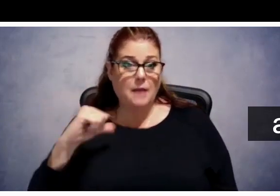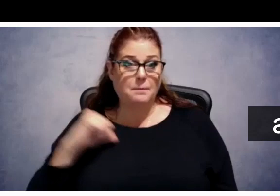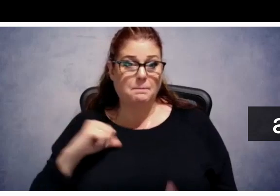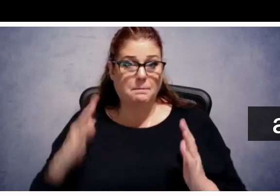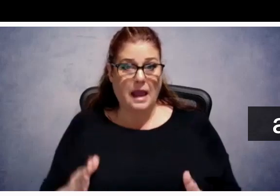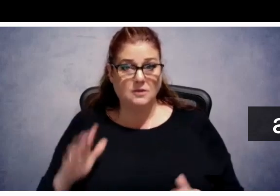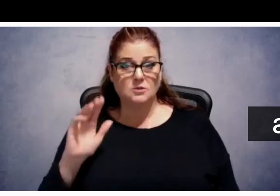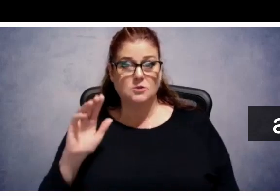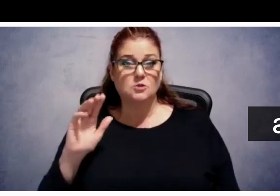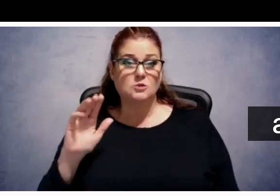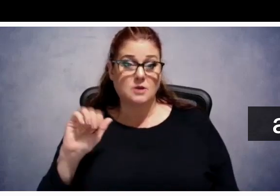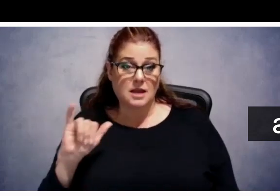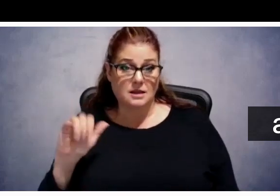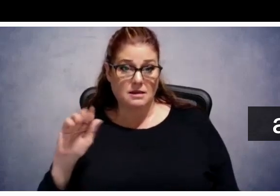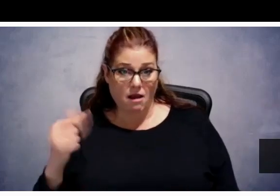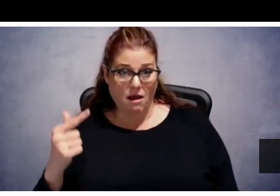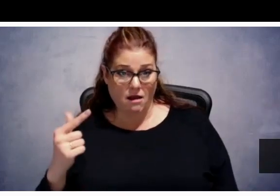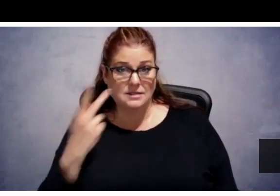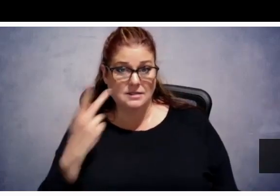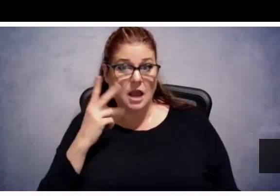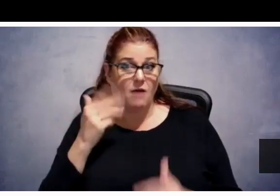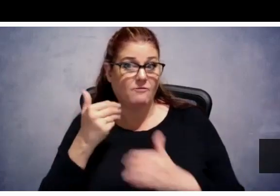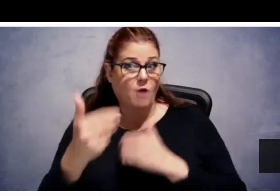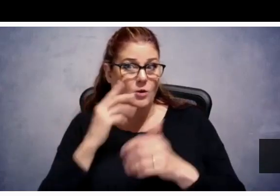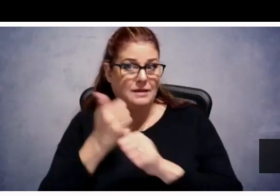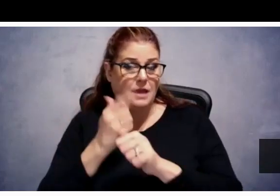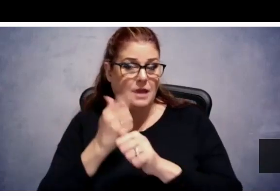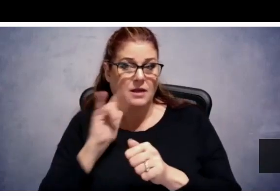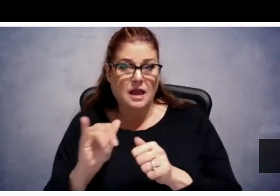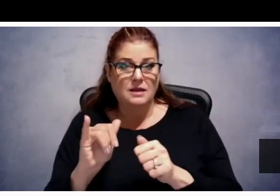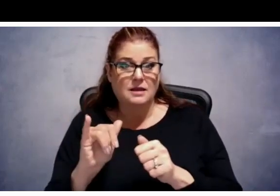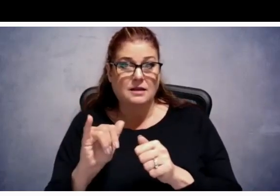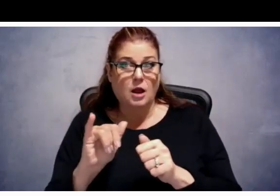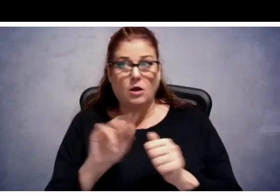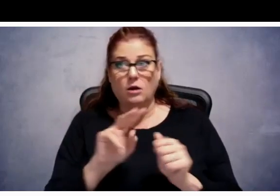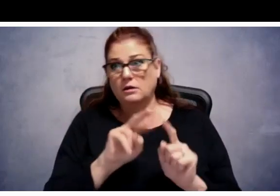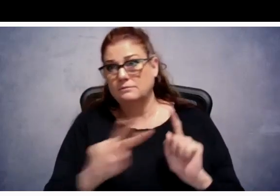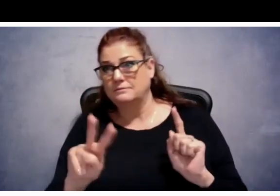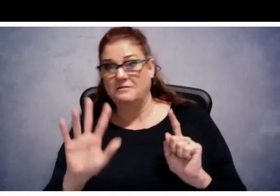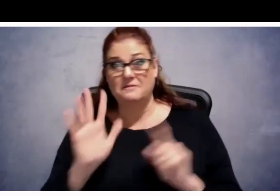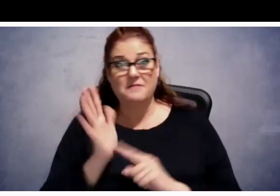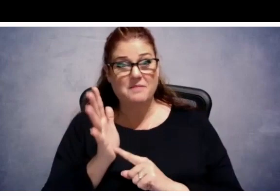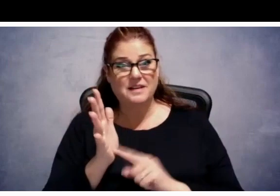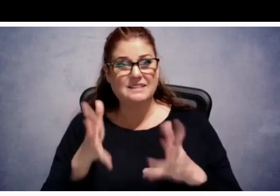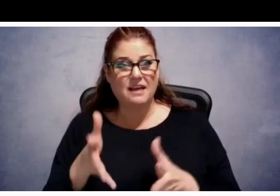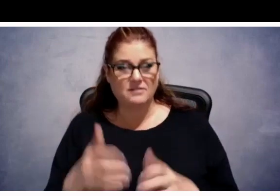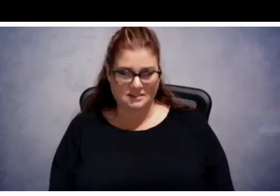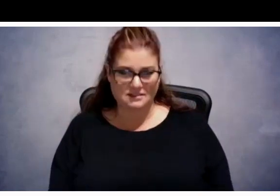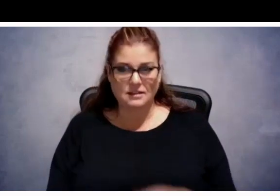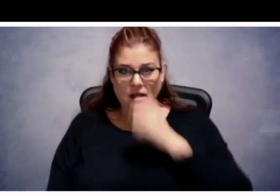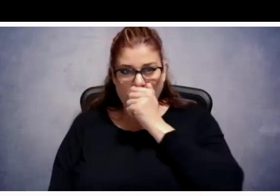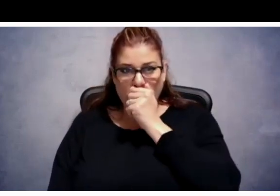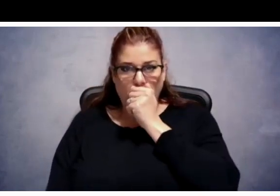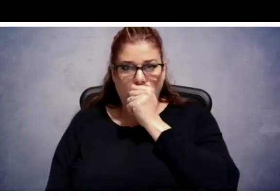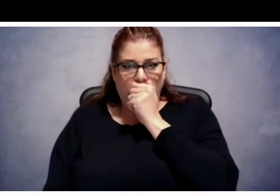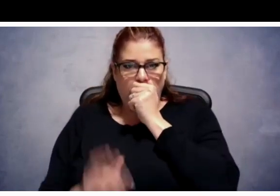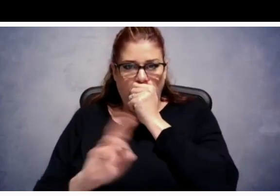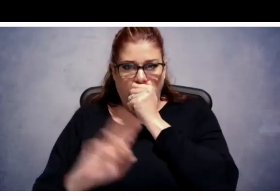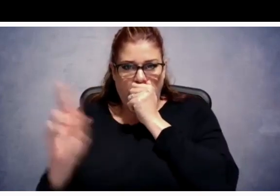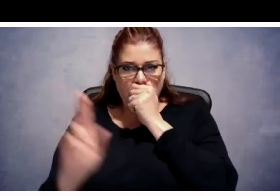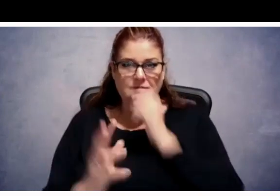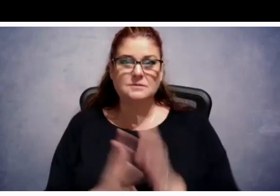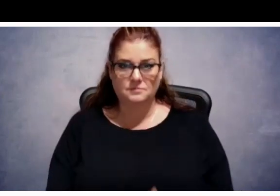far we can get on this in our 2 to 5 minutes. Okay. So I'm ready.